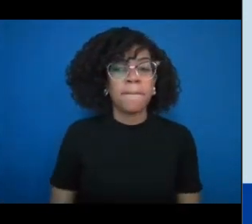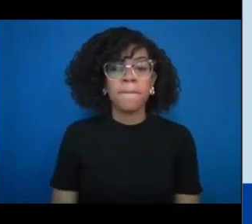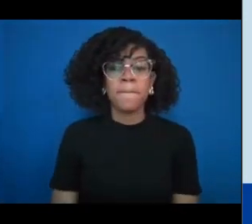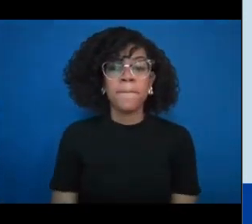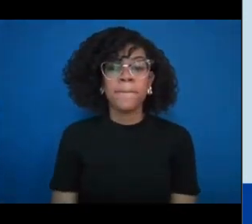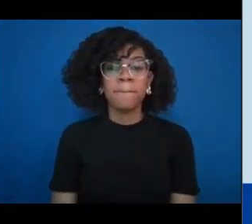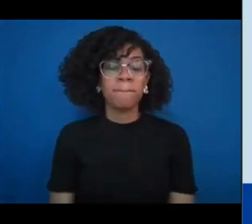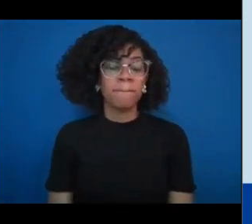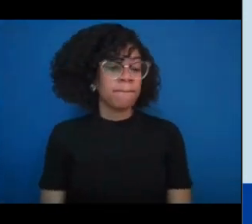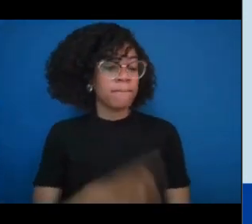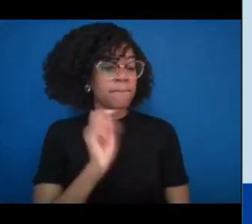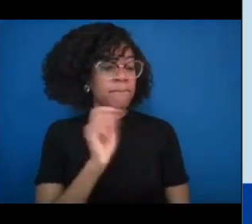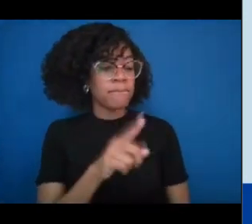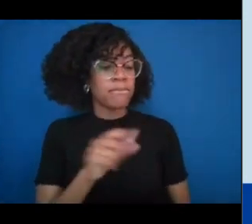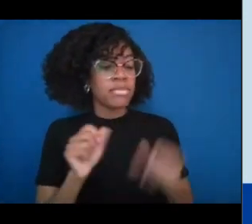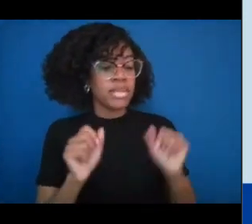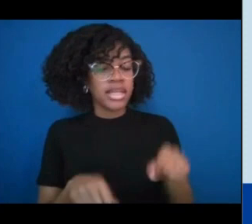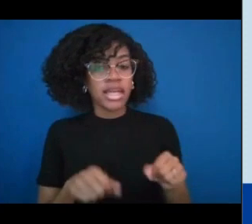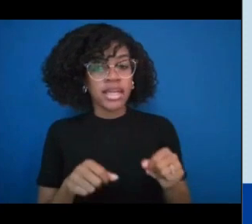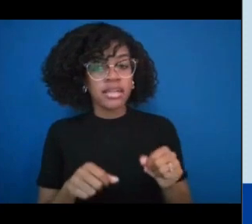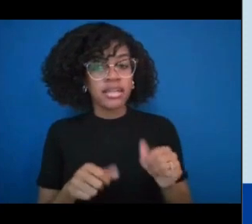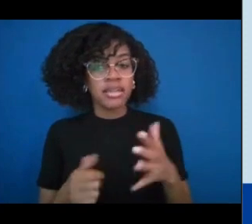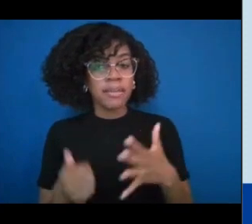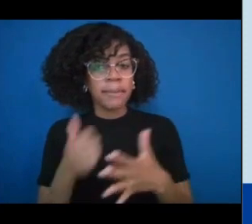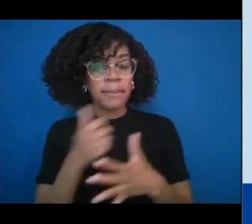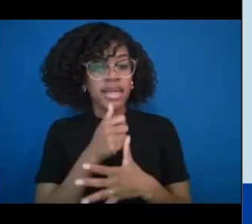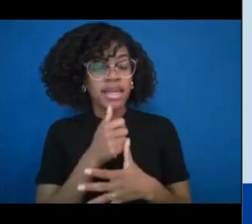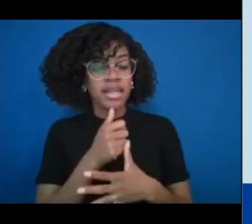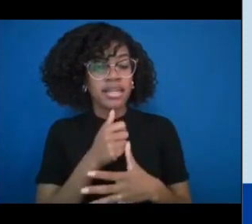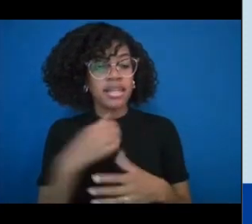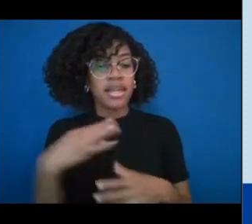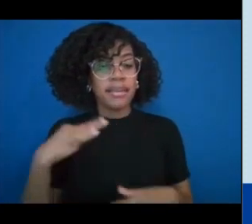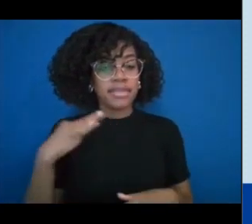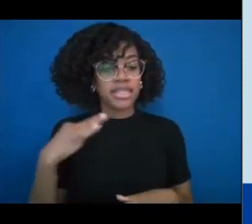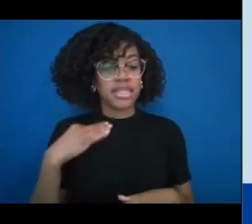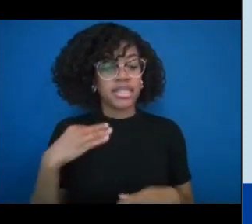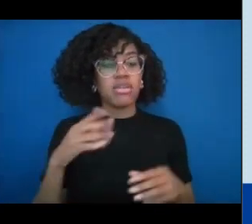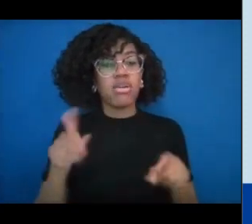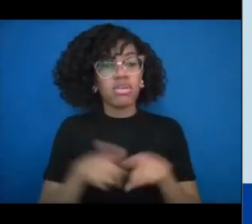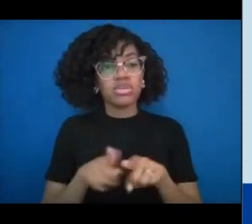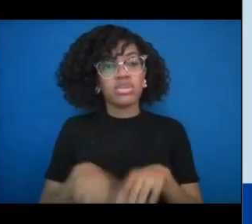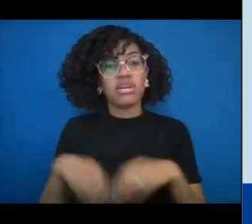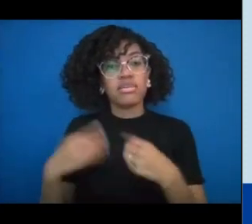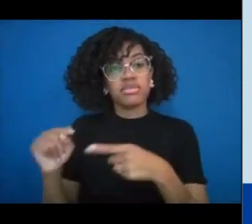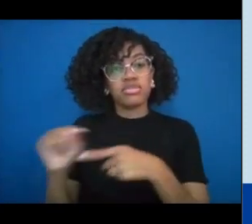Can the main applicant entity also be the training entity? Yes,